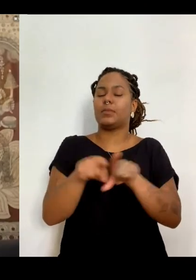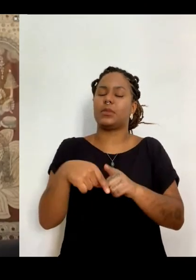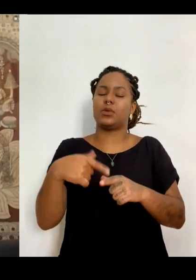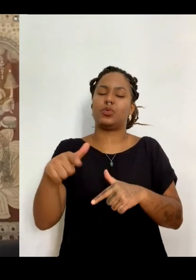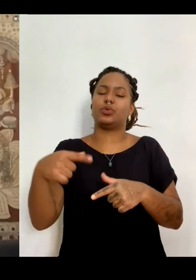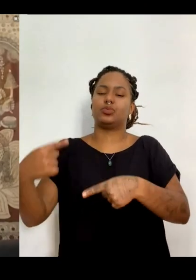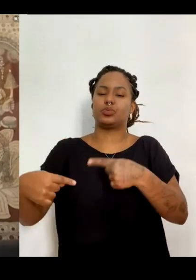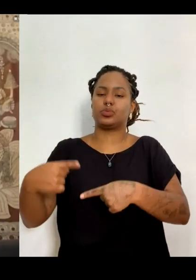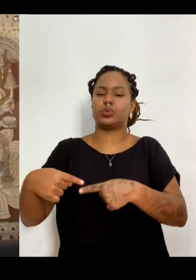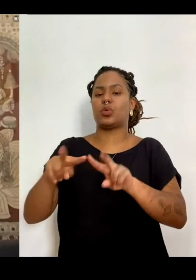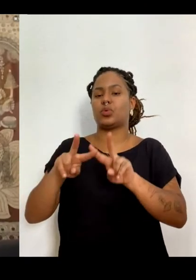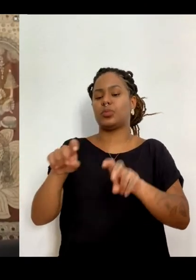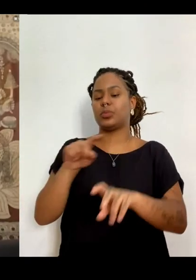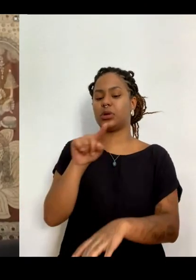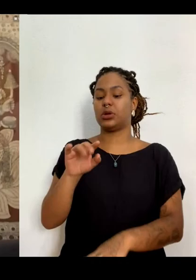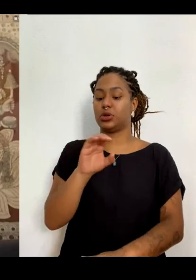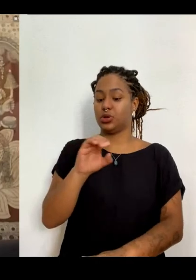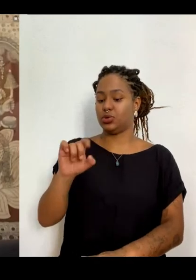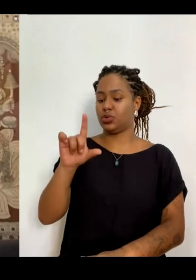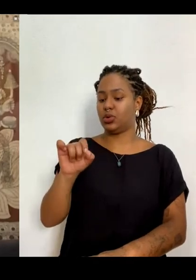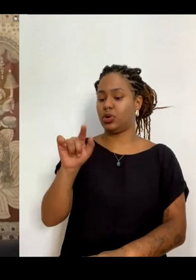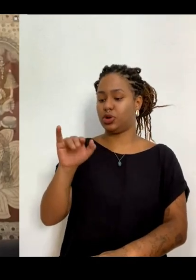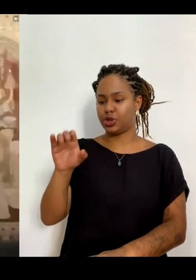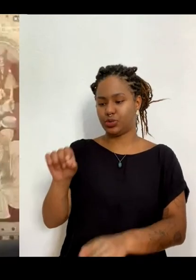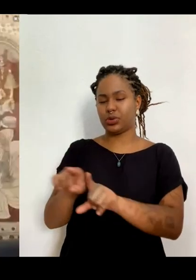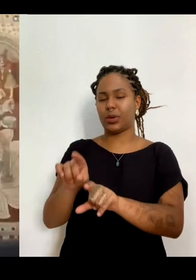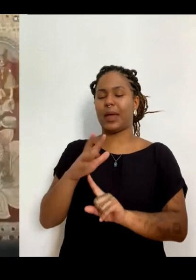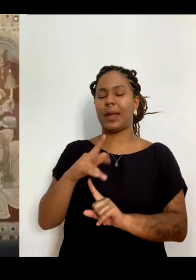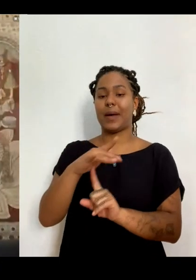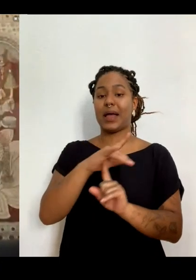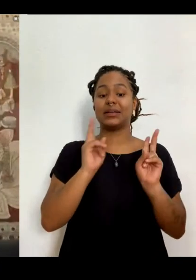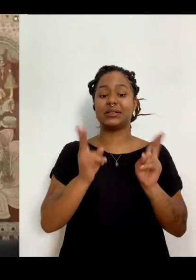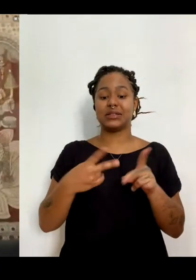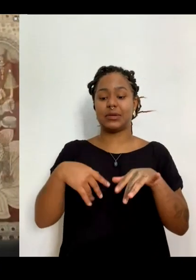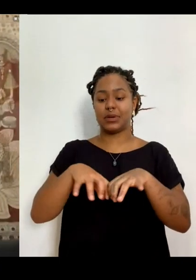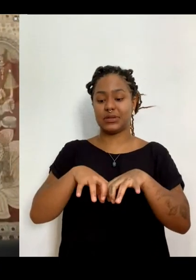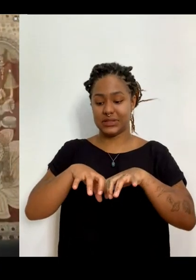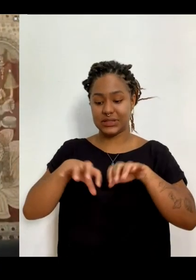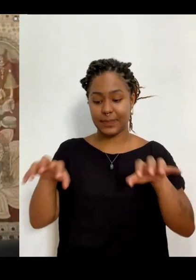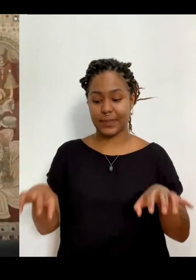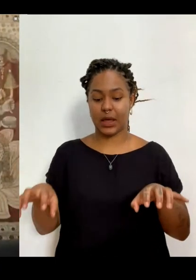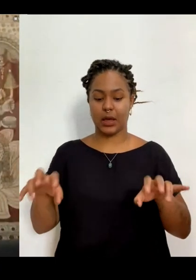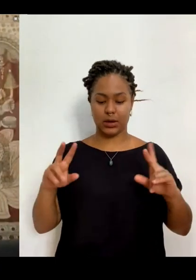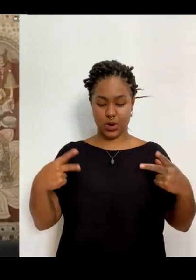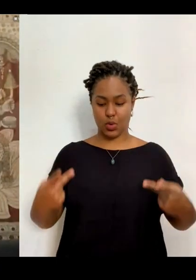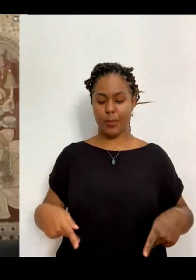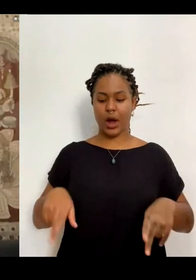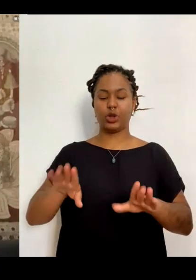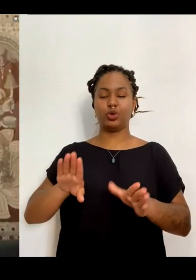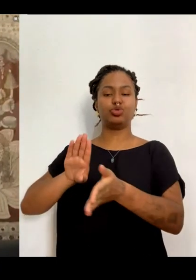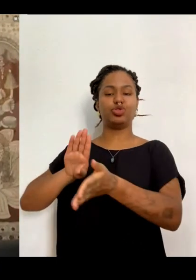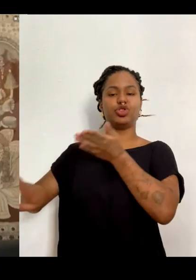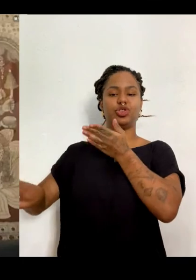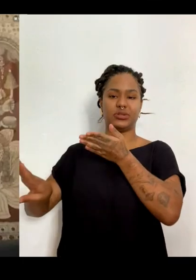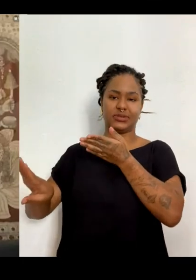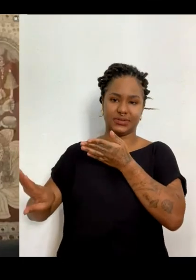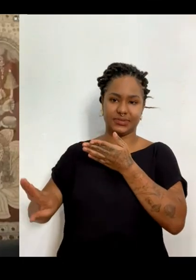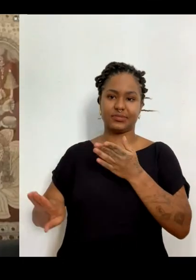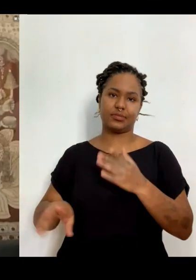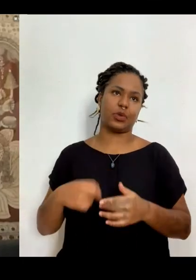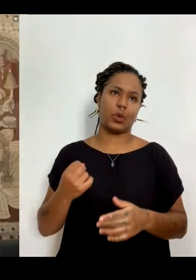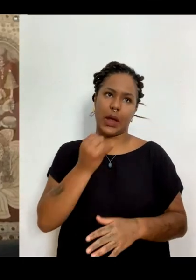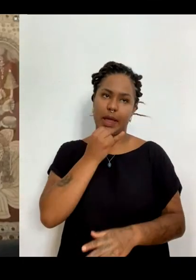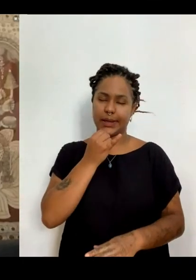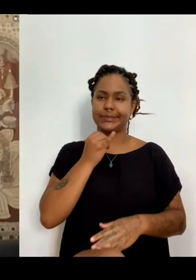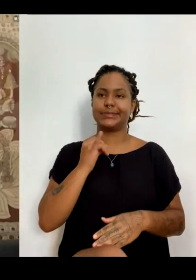and remove the humanity or enclose and imprison other species and you know in in the zoos in